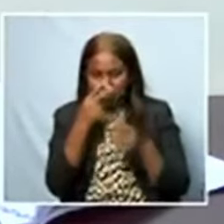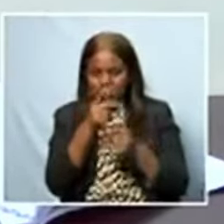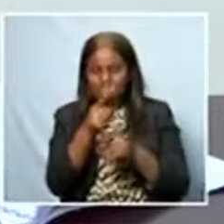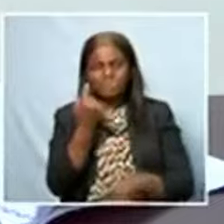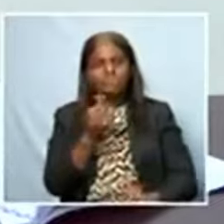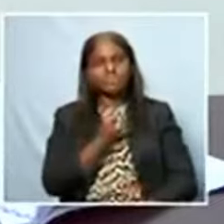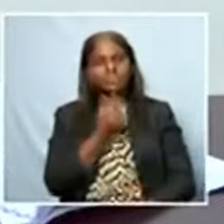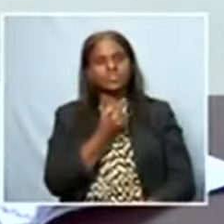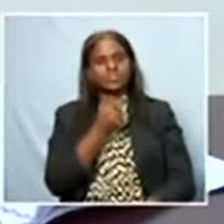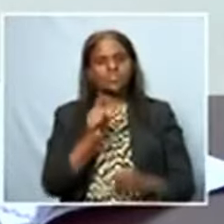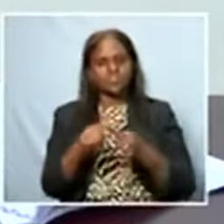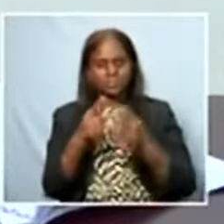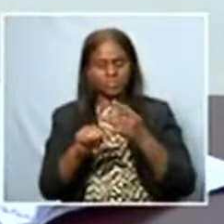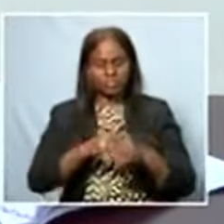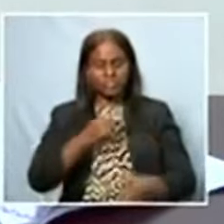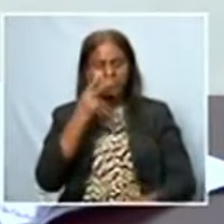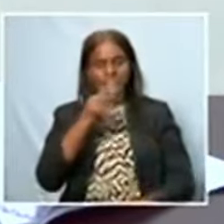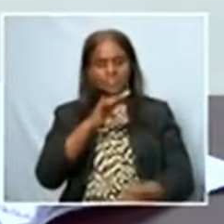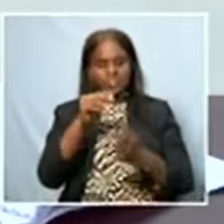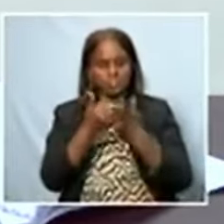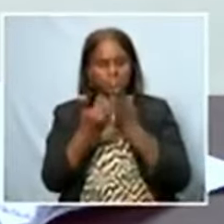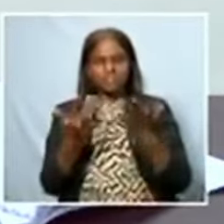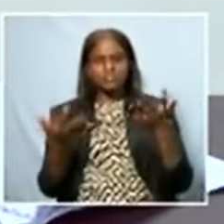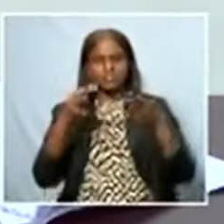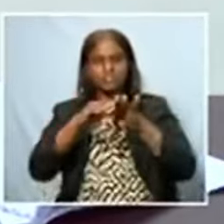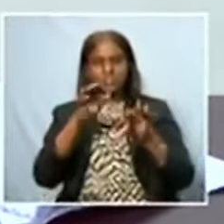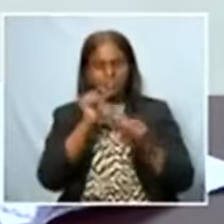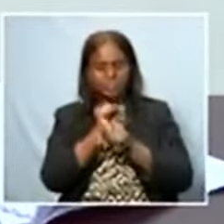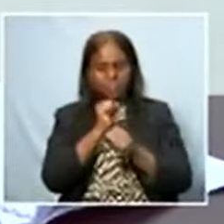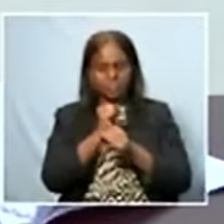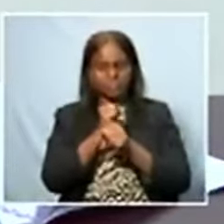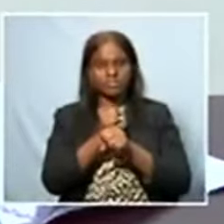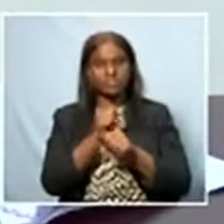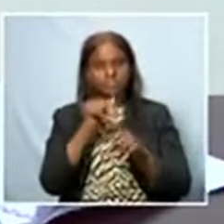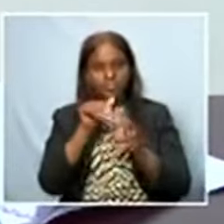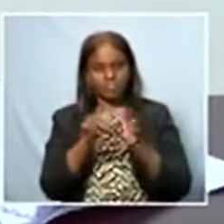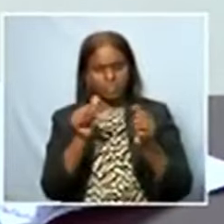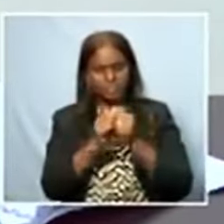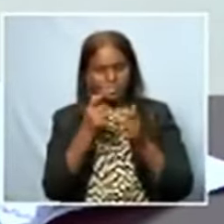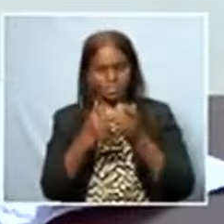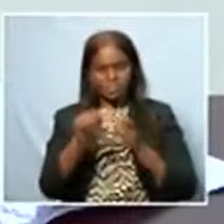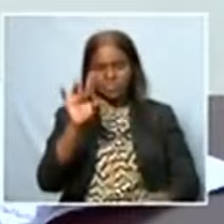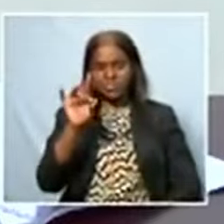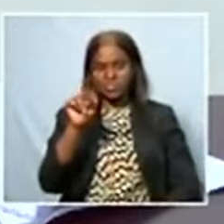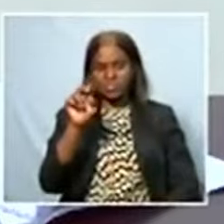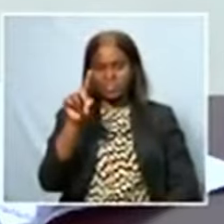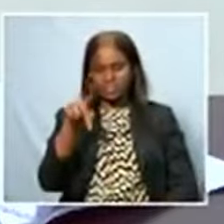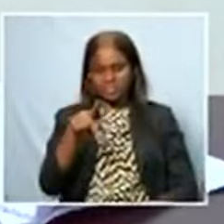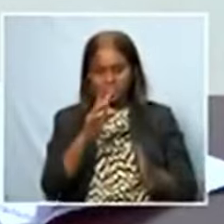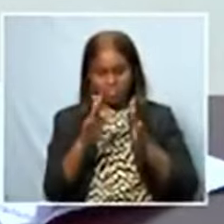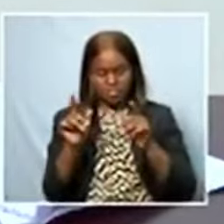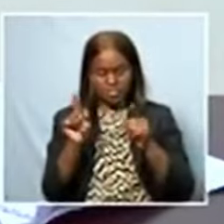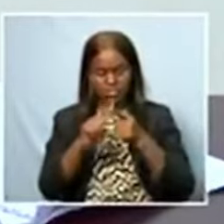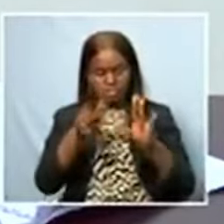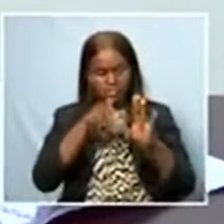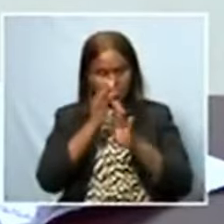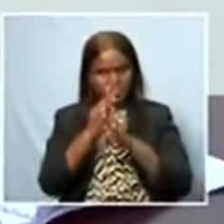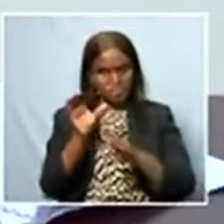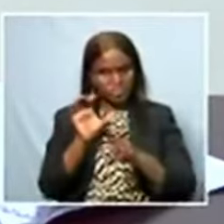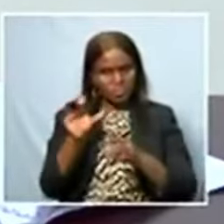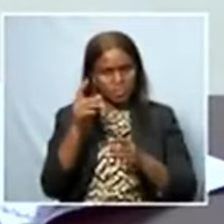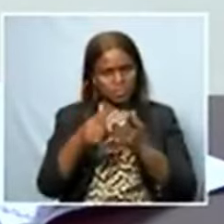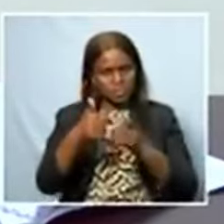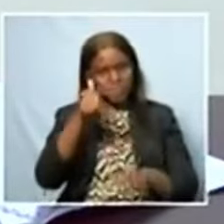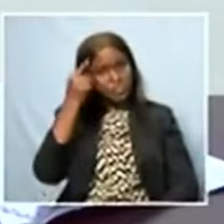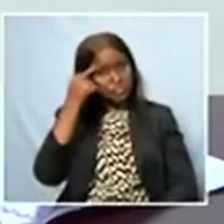alone, but let's look at the whole integrated framework, particularly in line with the 8th National Development Plan and the targeted sectors that